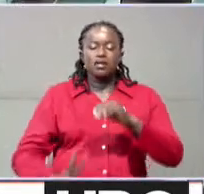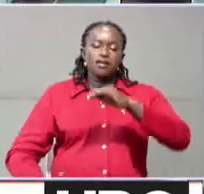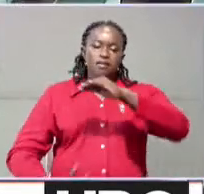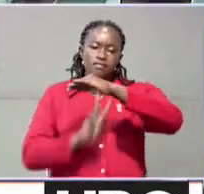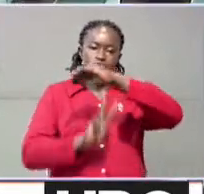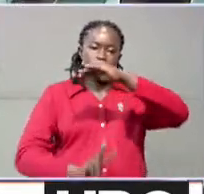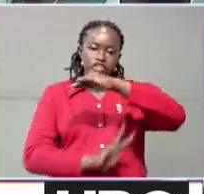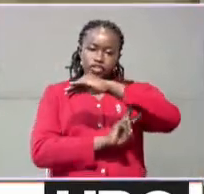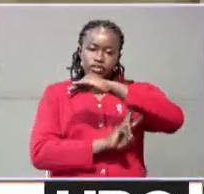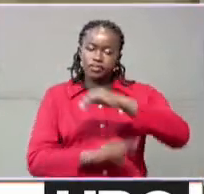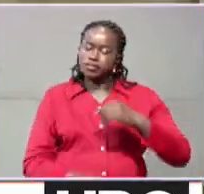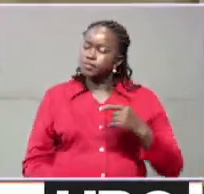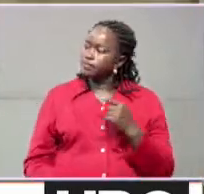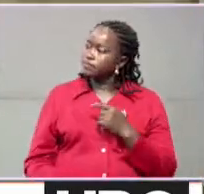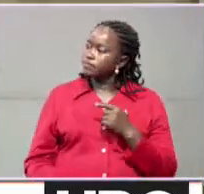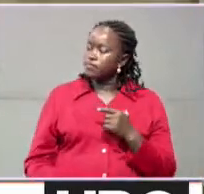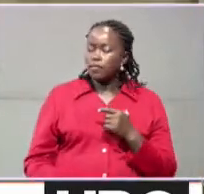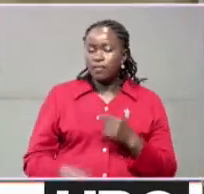combat